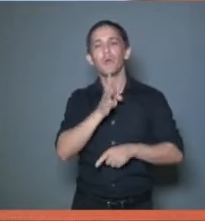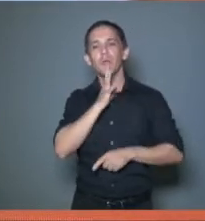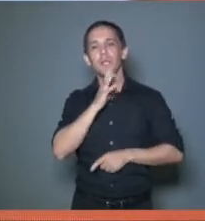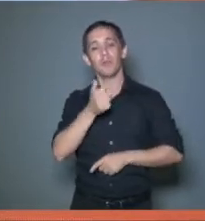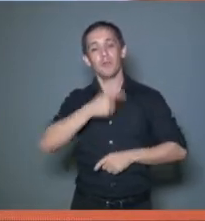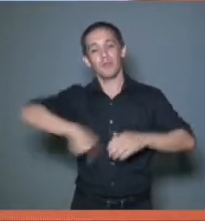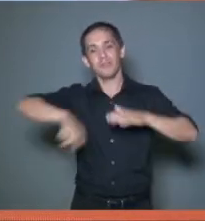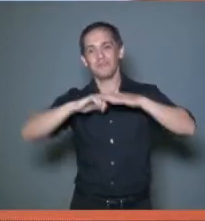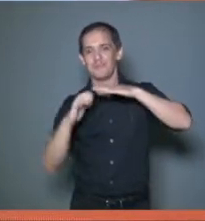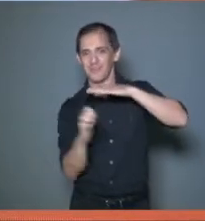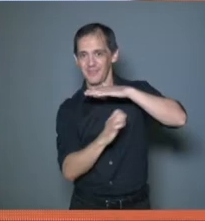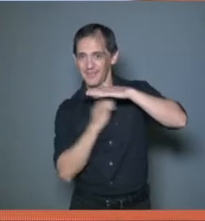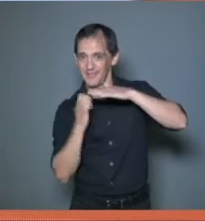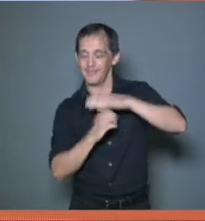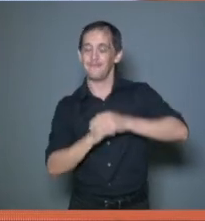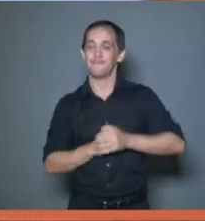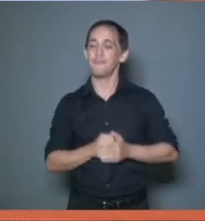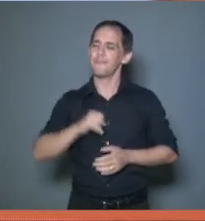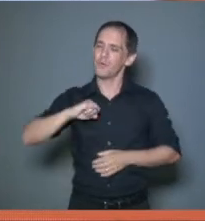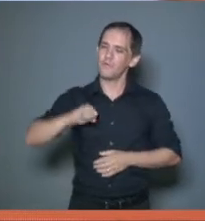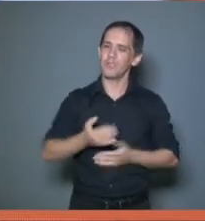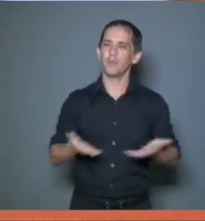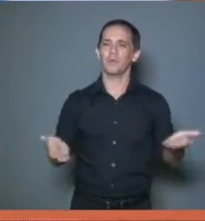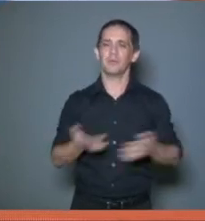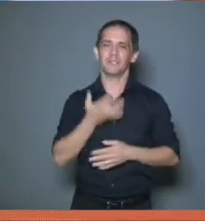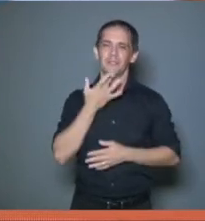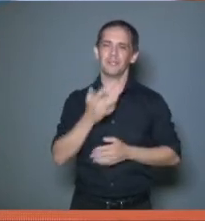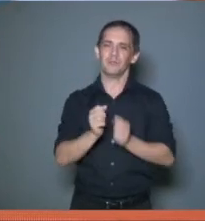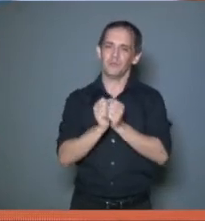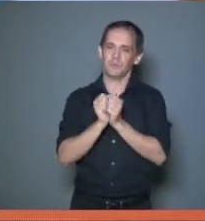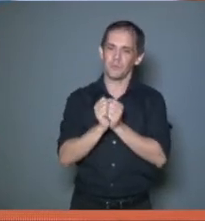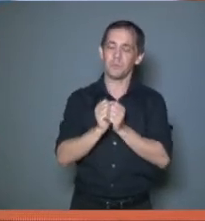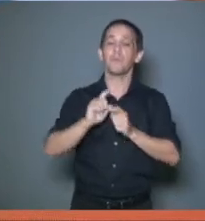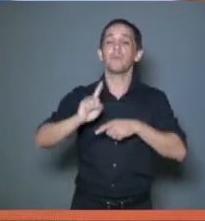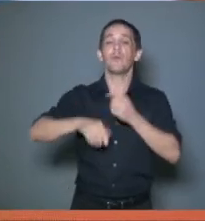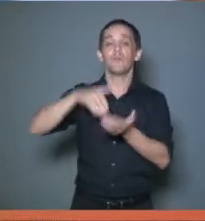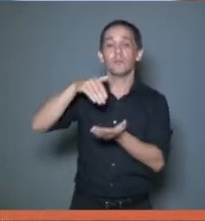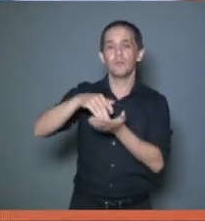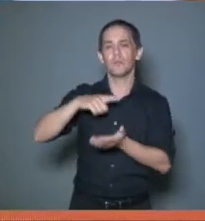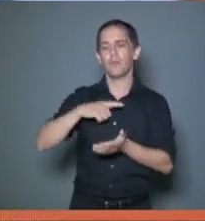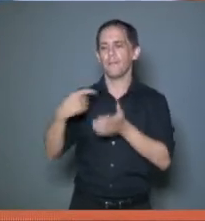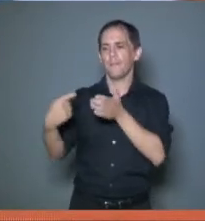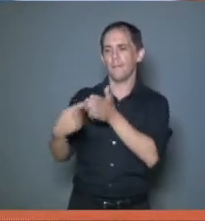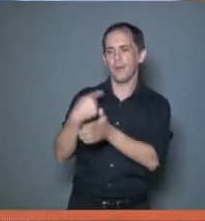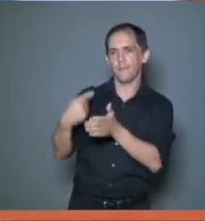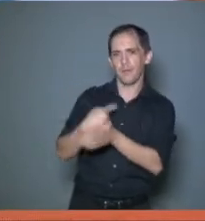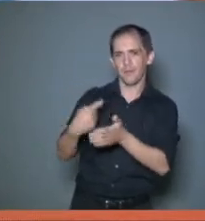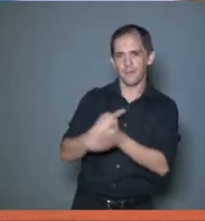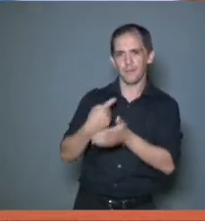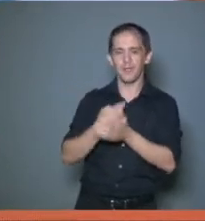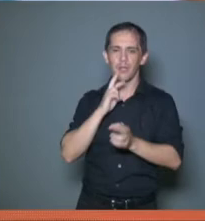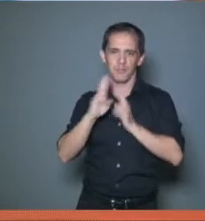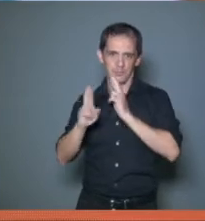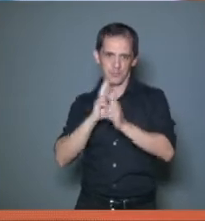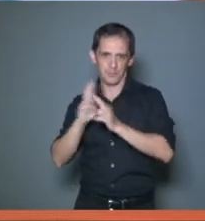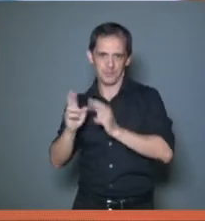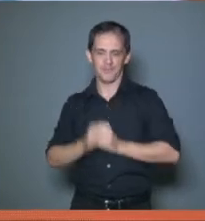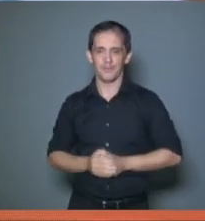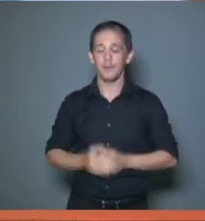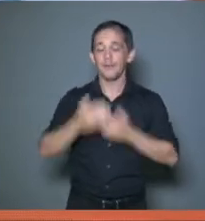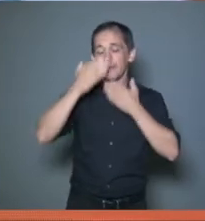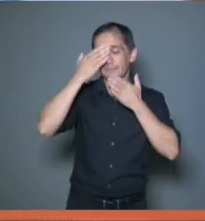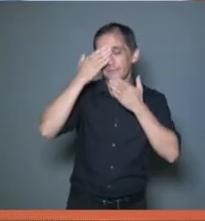You will learn more about our company and enjoy this afternoon. We're going to have a Q&A session after